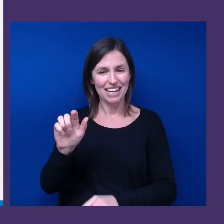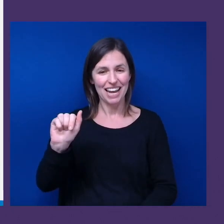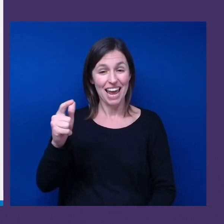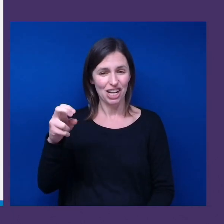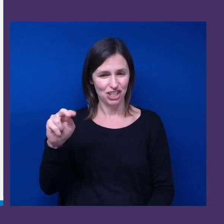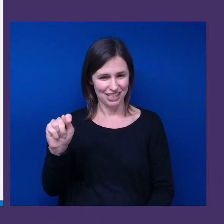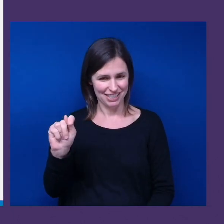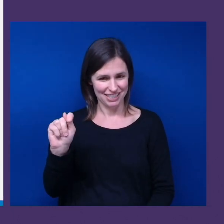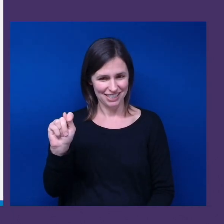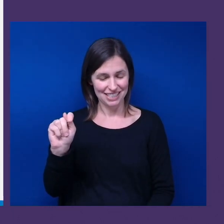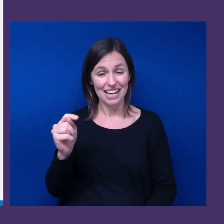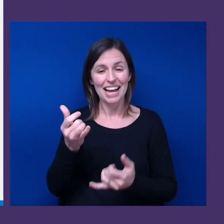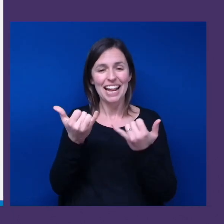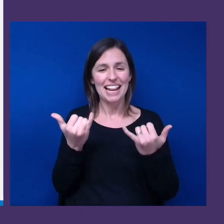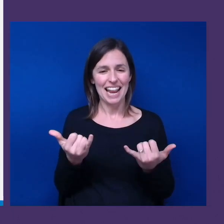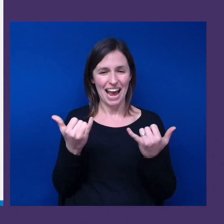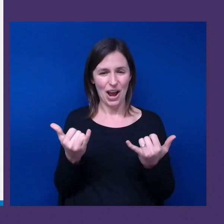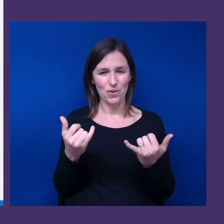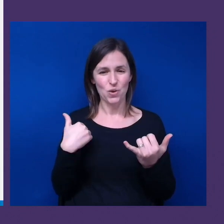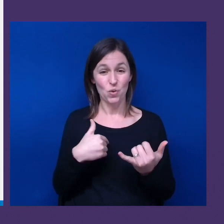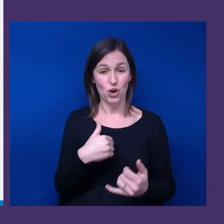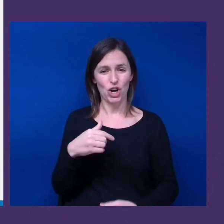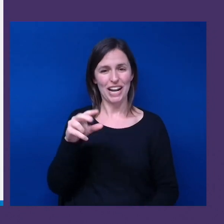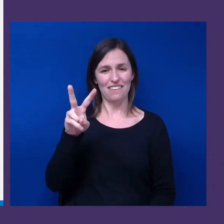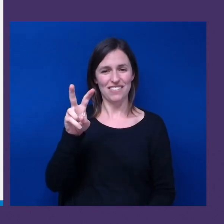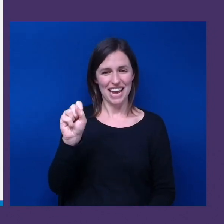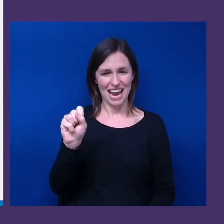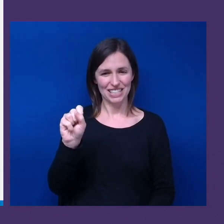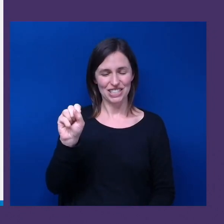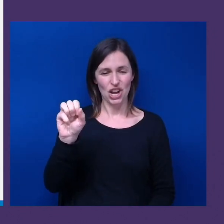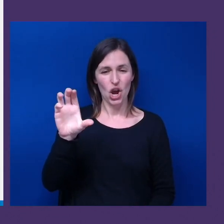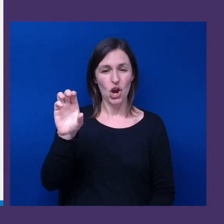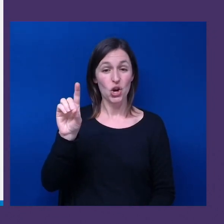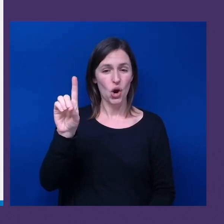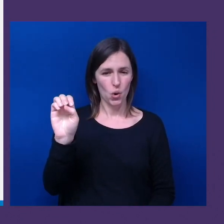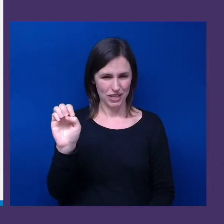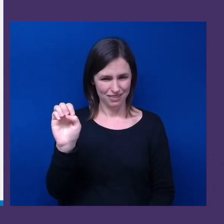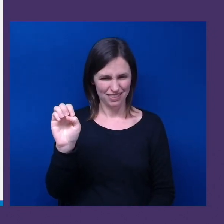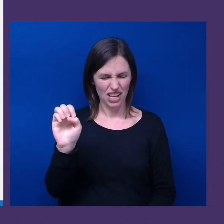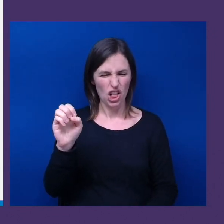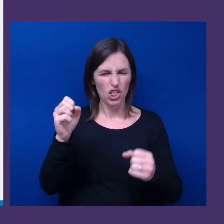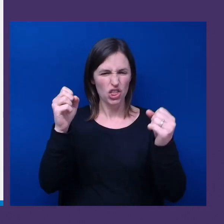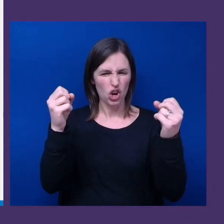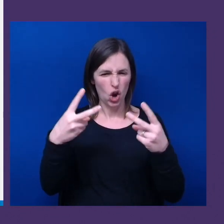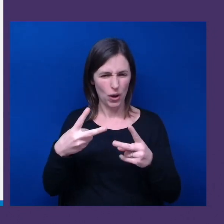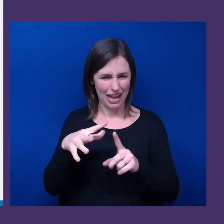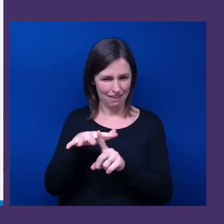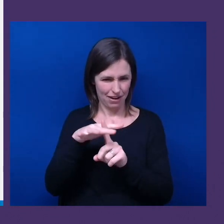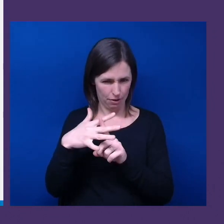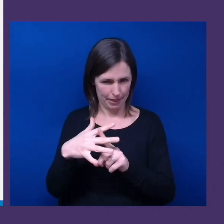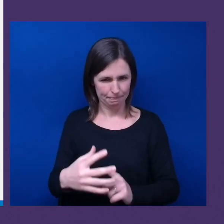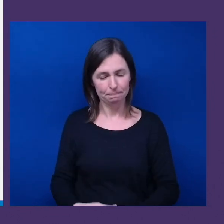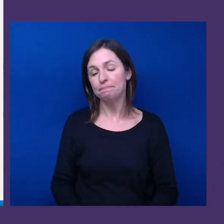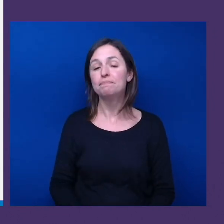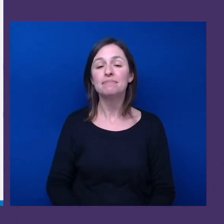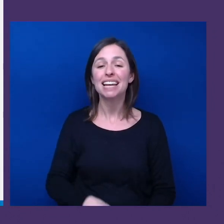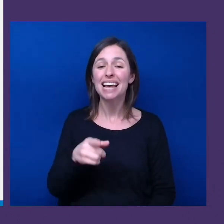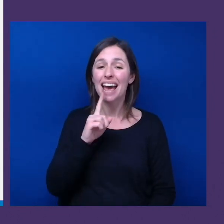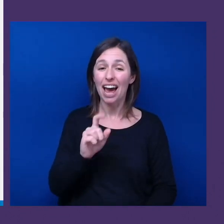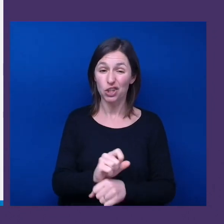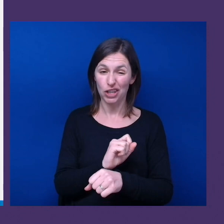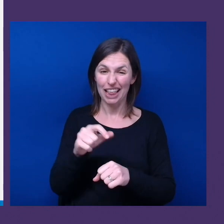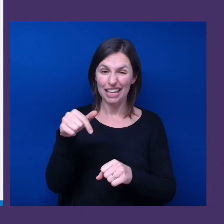we are in VS Code, the coding environment. In fact, the version that I'm using here is VS Code